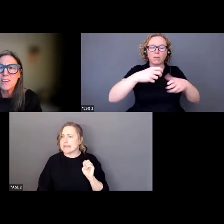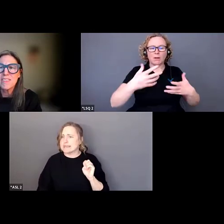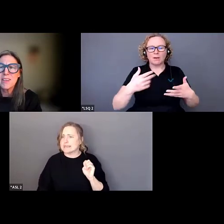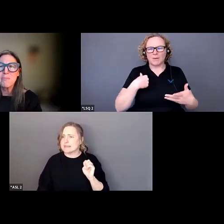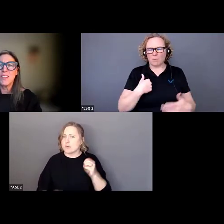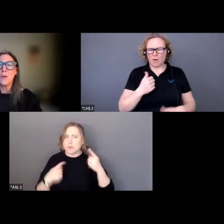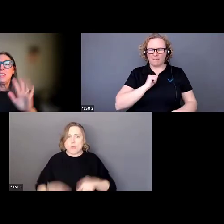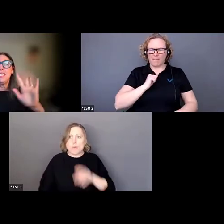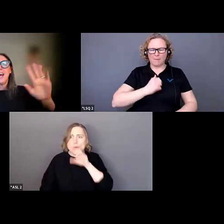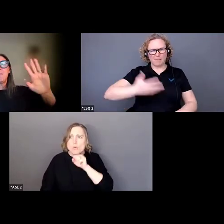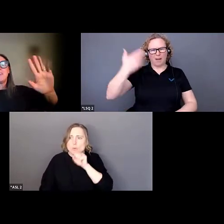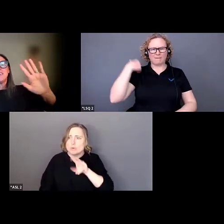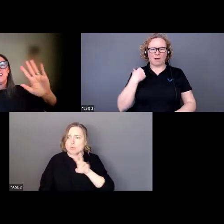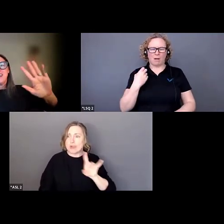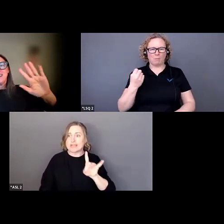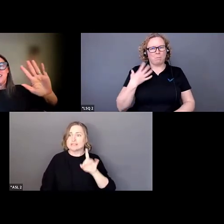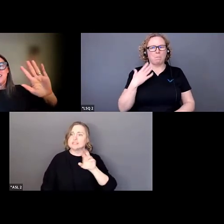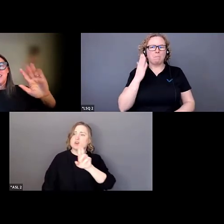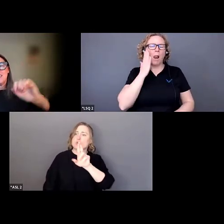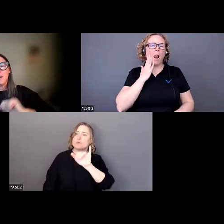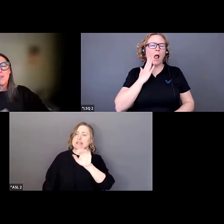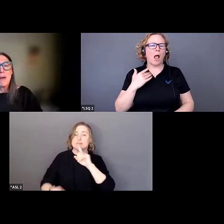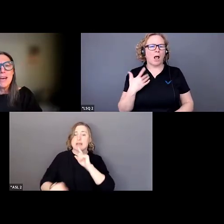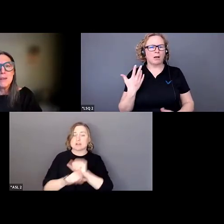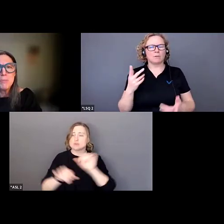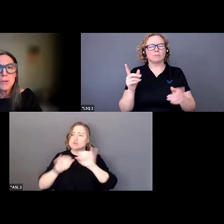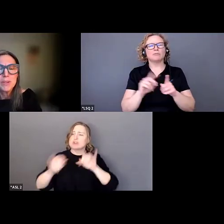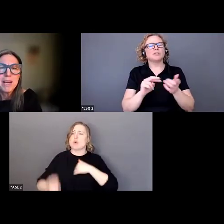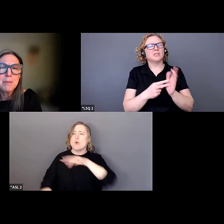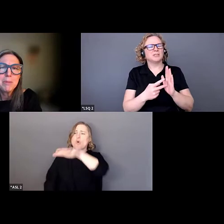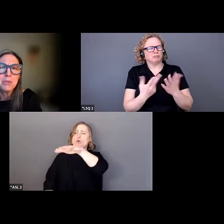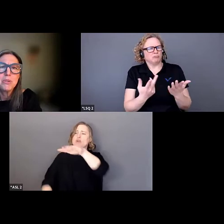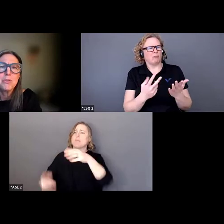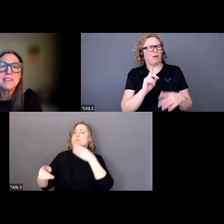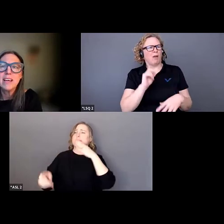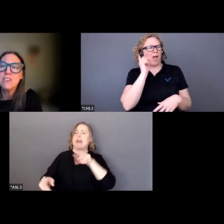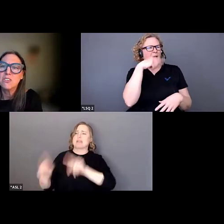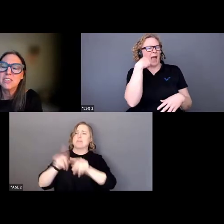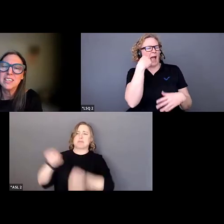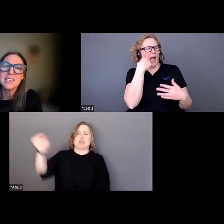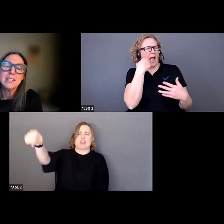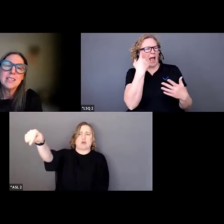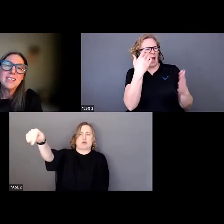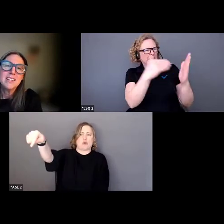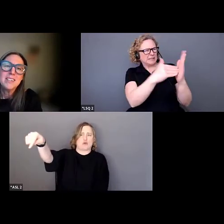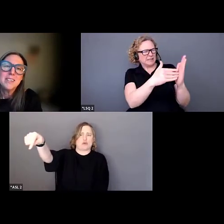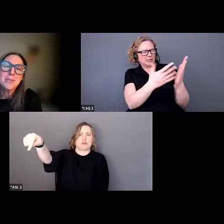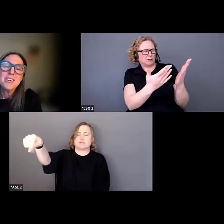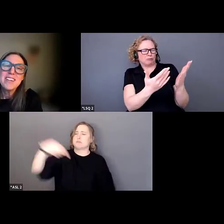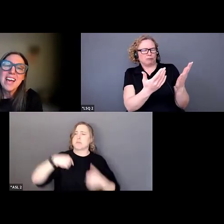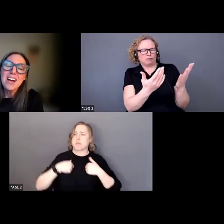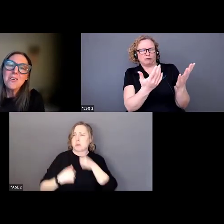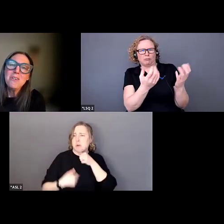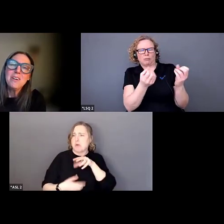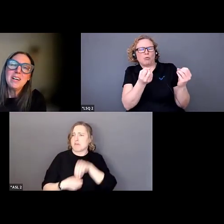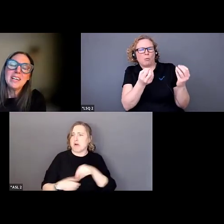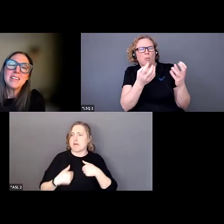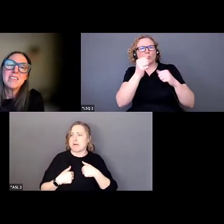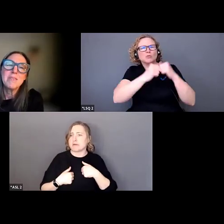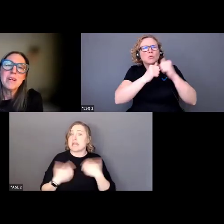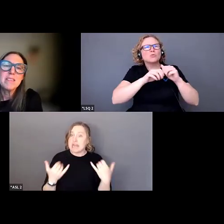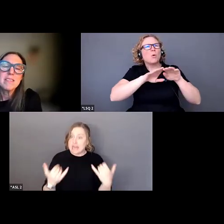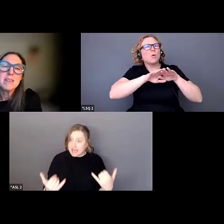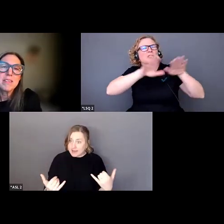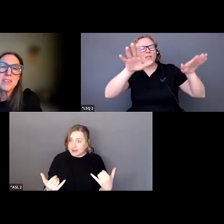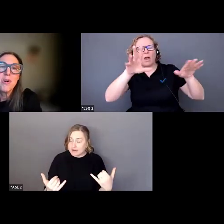but rather as something that only happened amongst bad people. Bad people do intentionally. Whereas now I